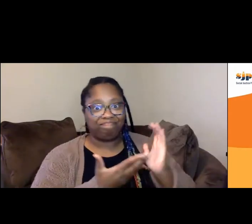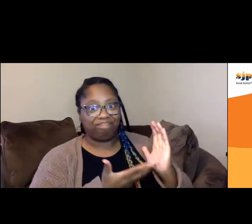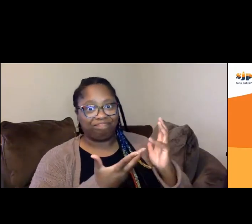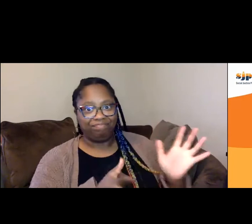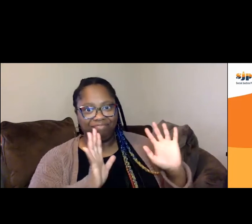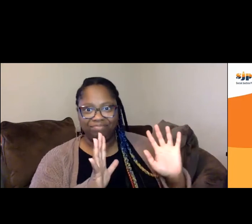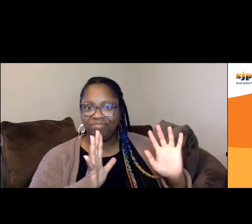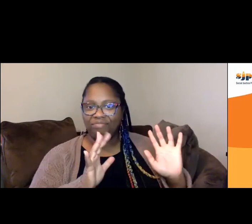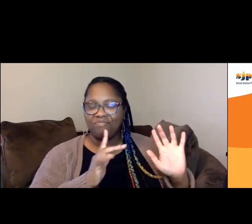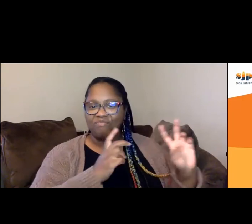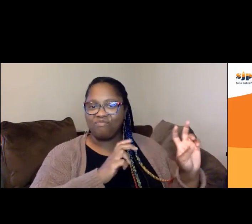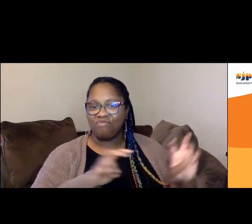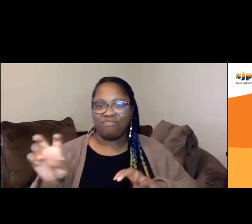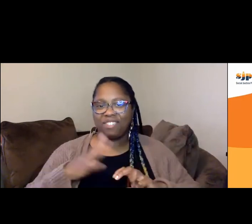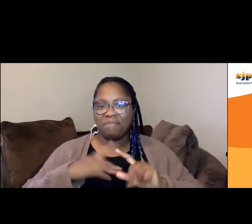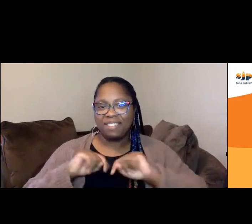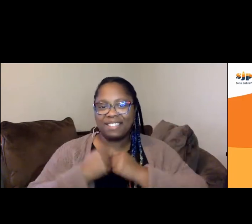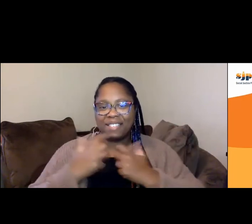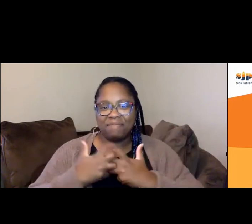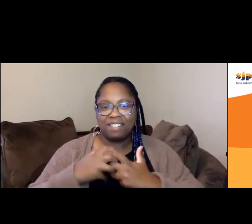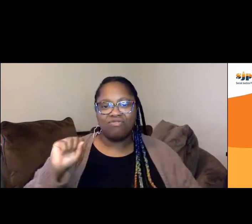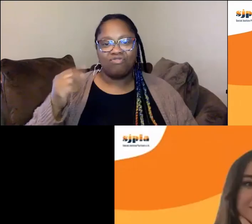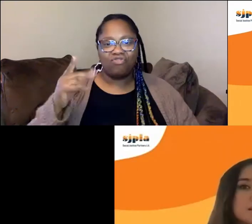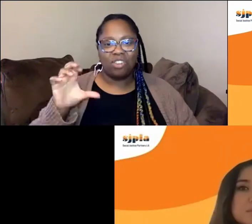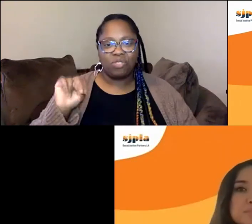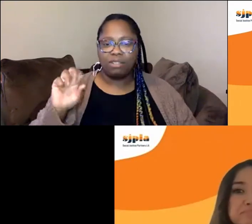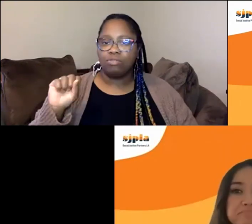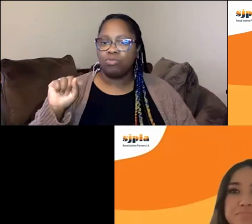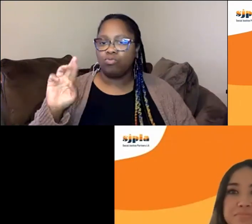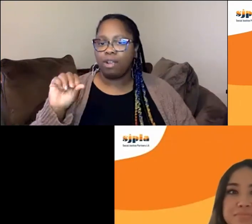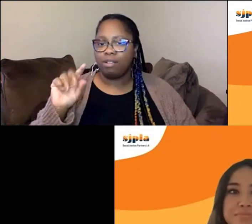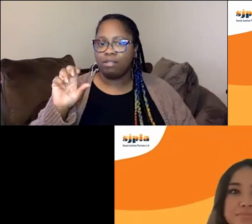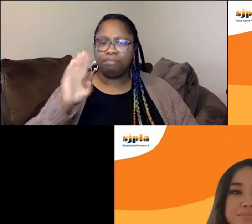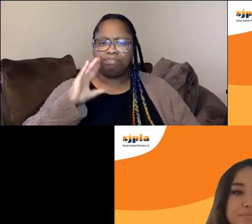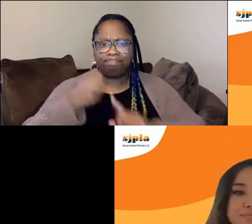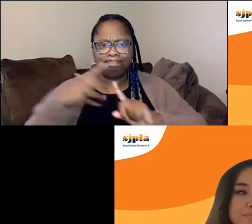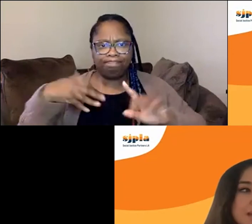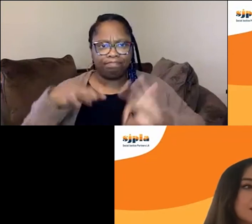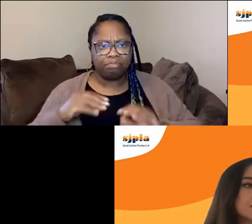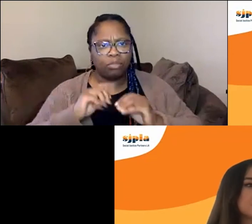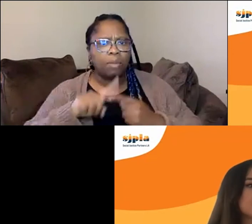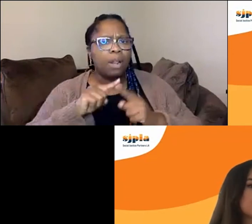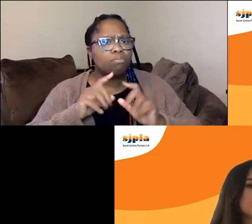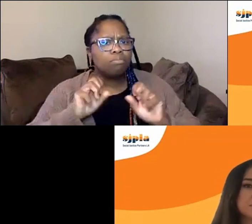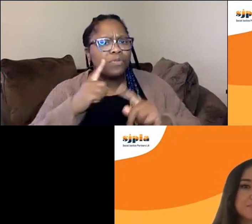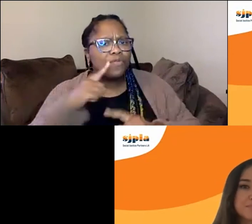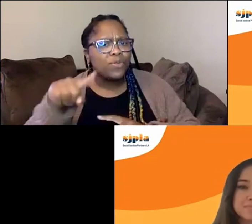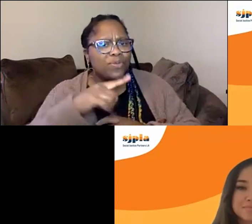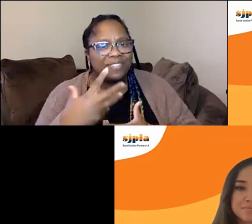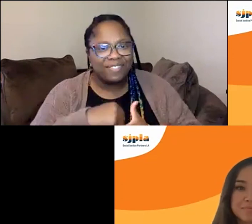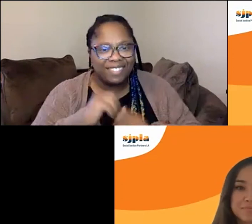I'm going to transition to my teammate Sharon Stratton, who will talk more about opportunities to get involved.